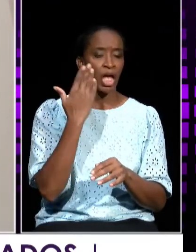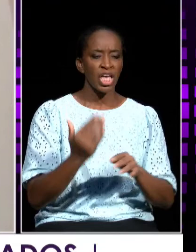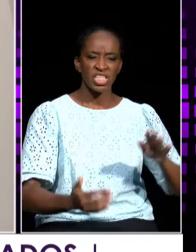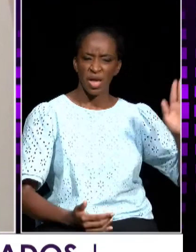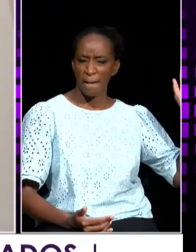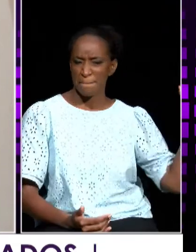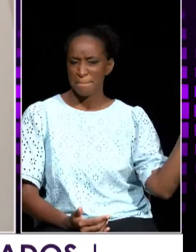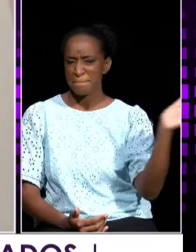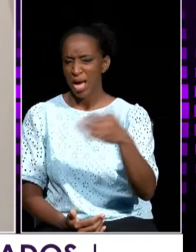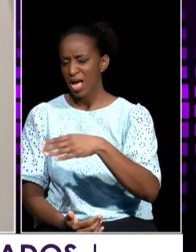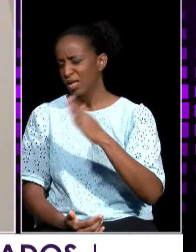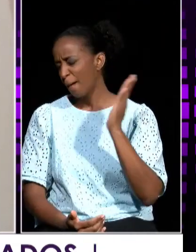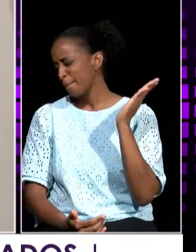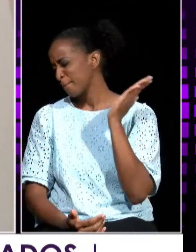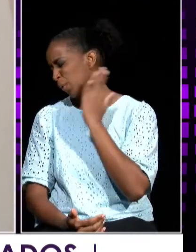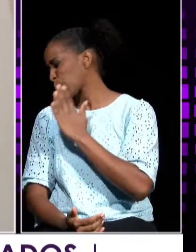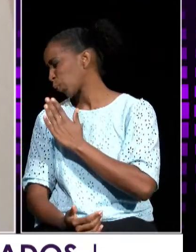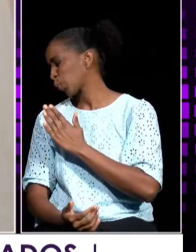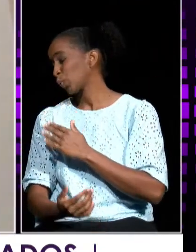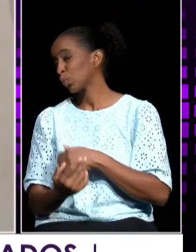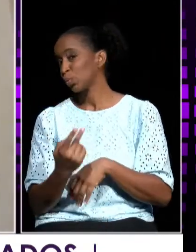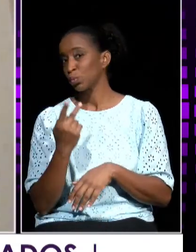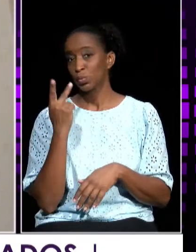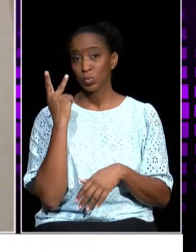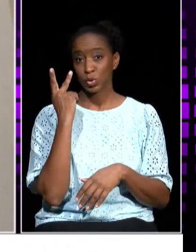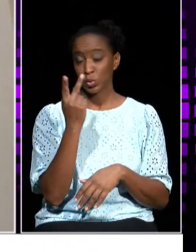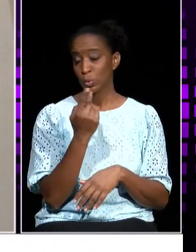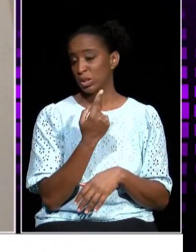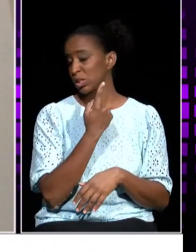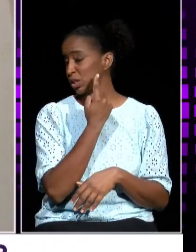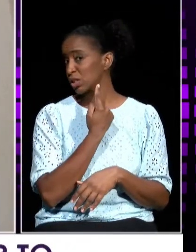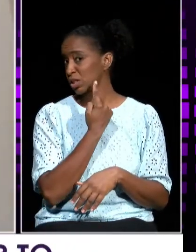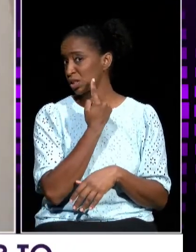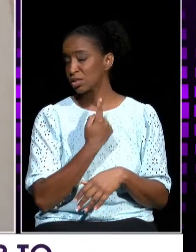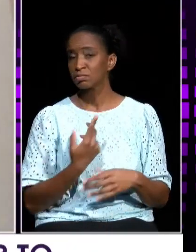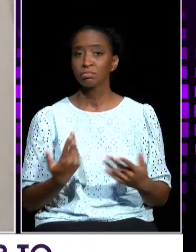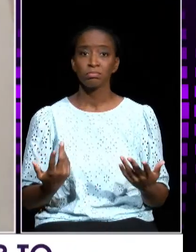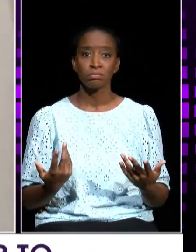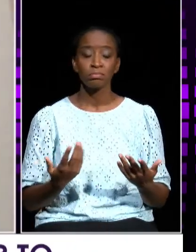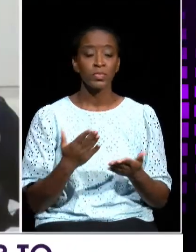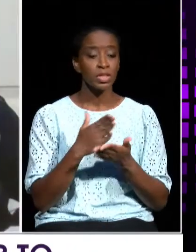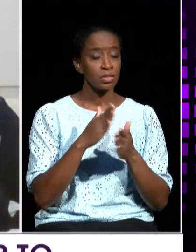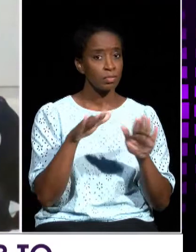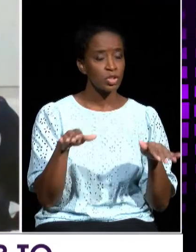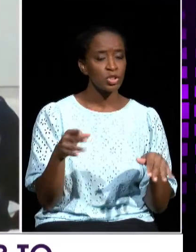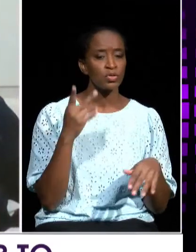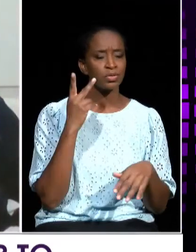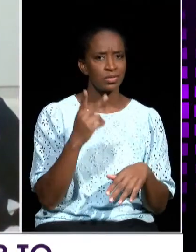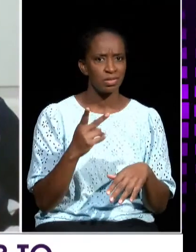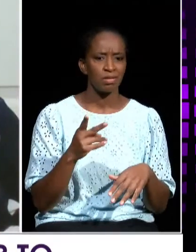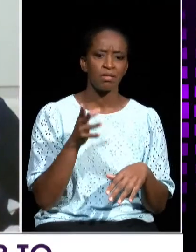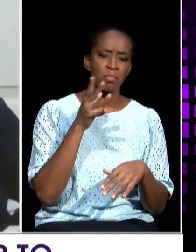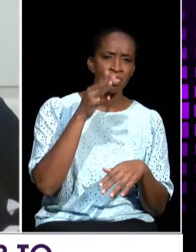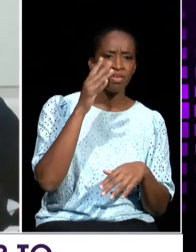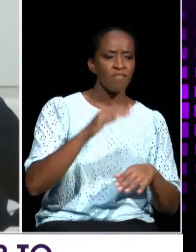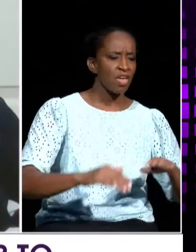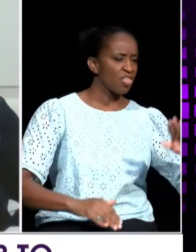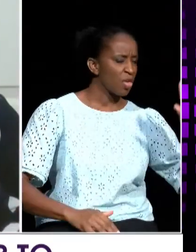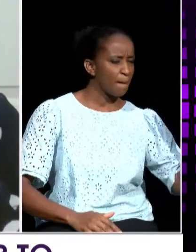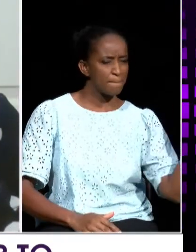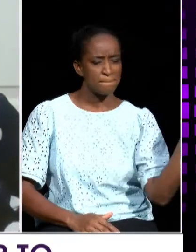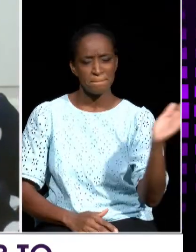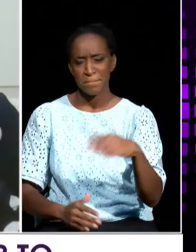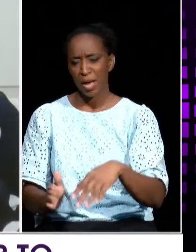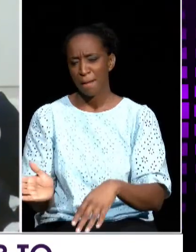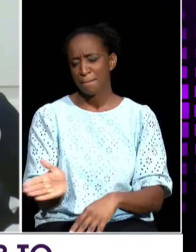got hit in their face so hard that they couldn't see for a while. Yeah, that is abusive, you know.